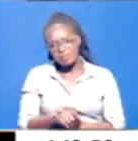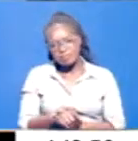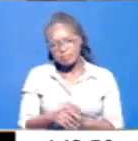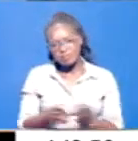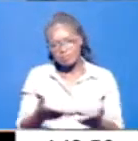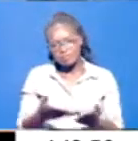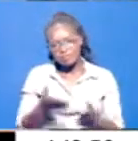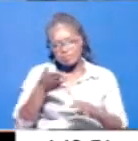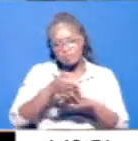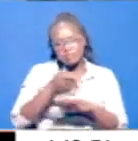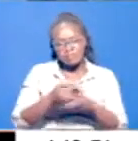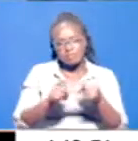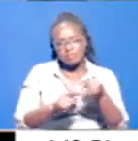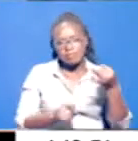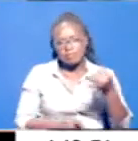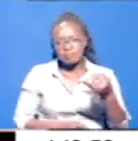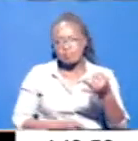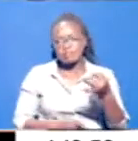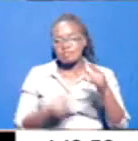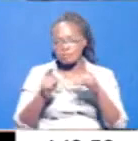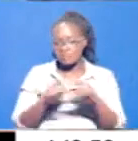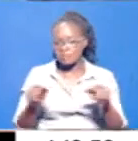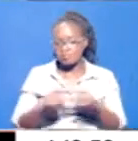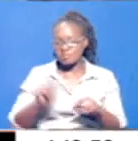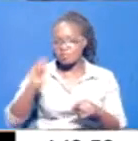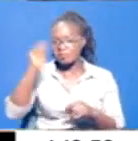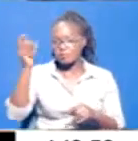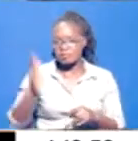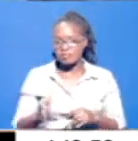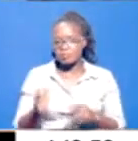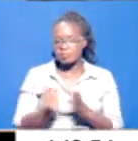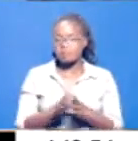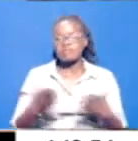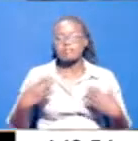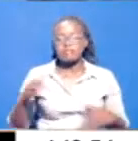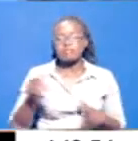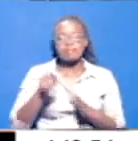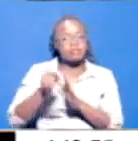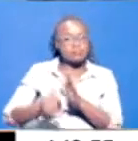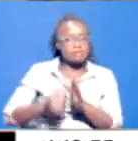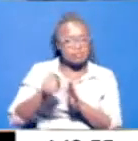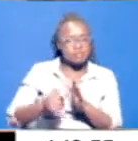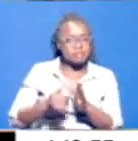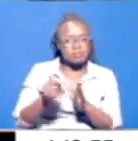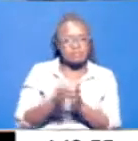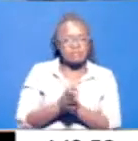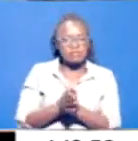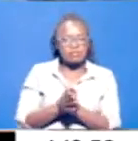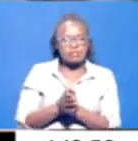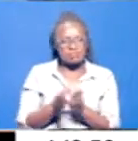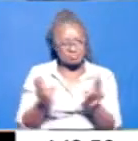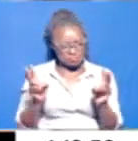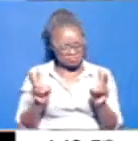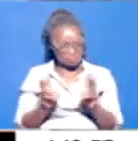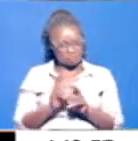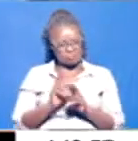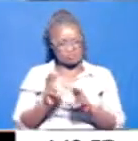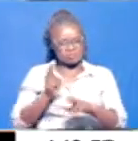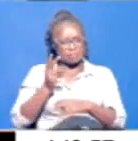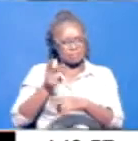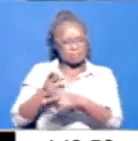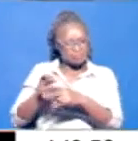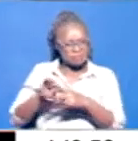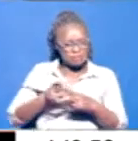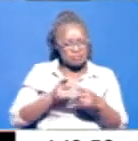one. Number two, is a message to Kenyans and to what Naivasha at large. Let us watch what we are taking. These are things that are